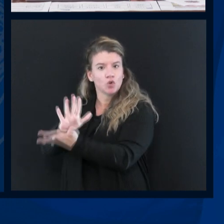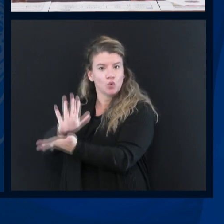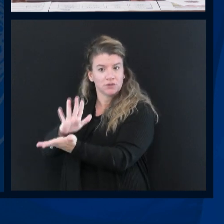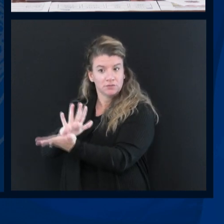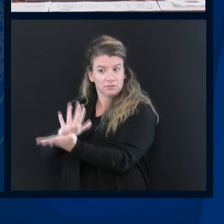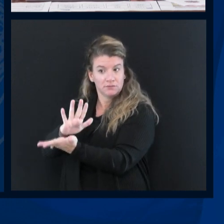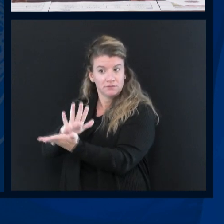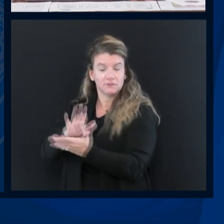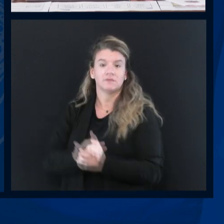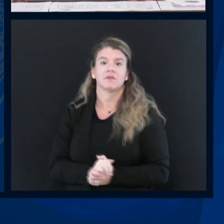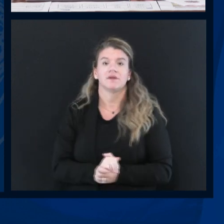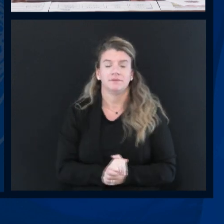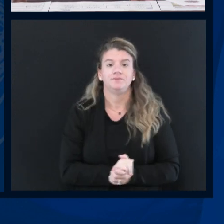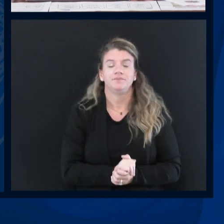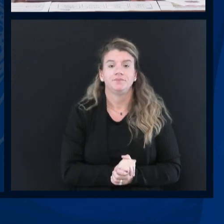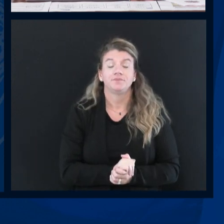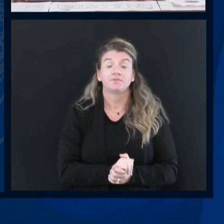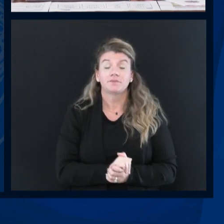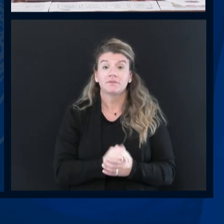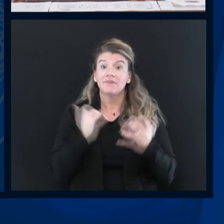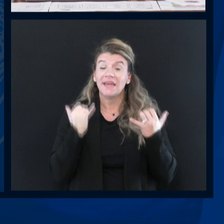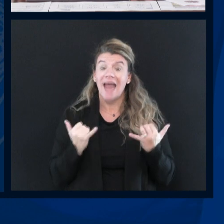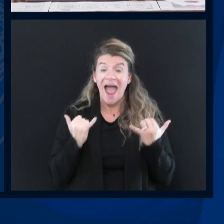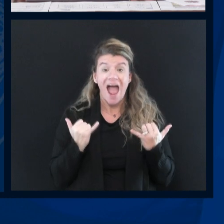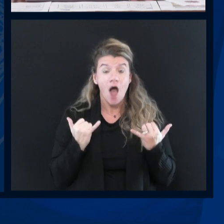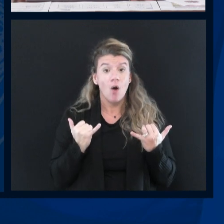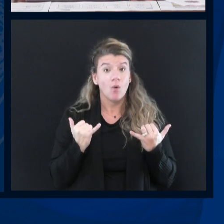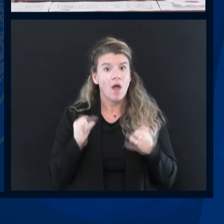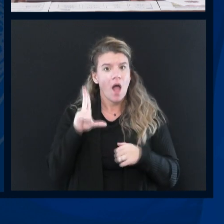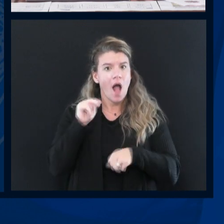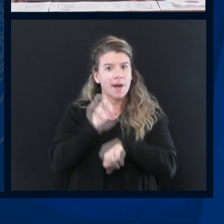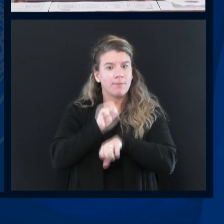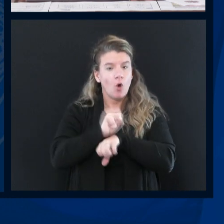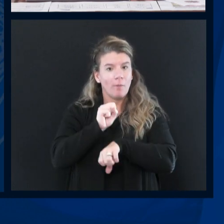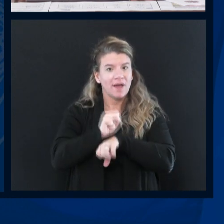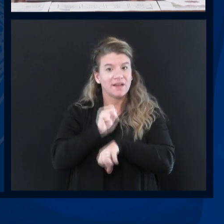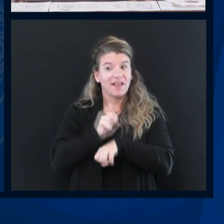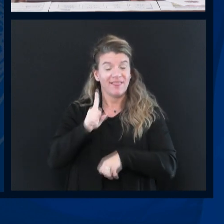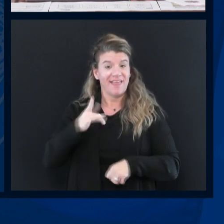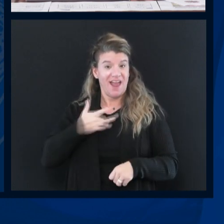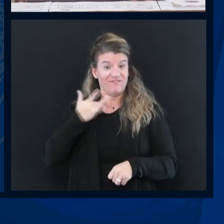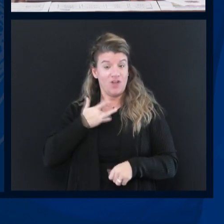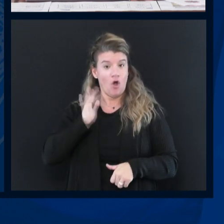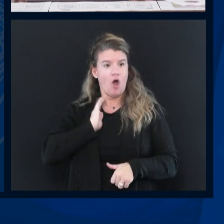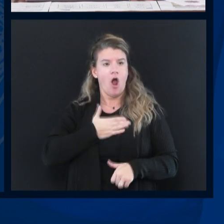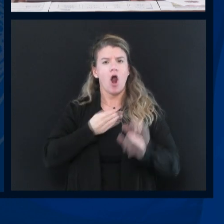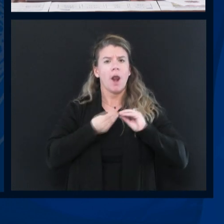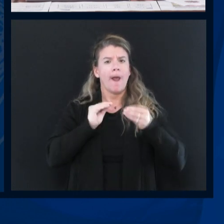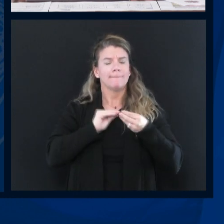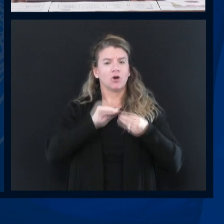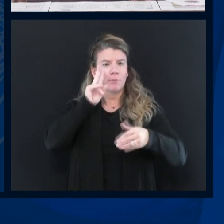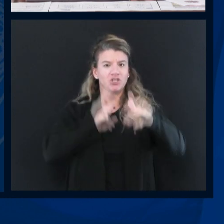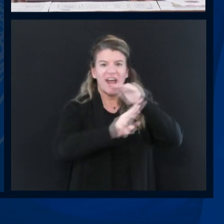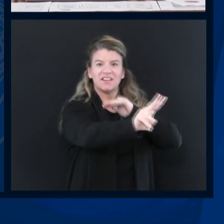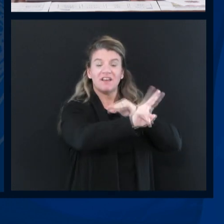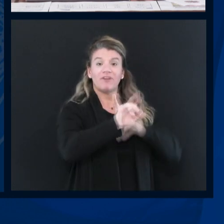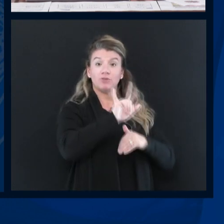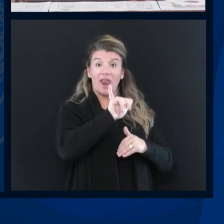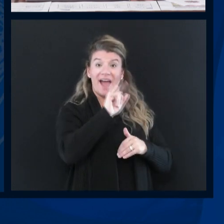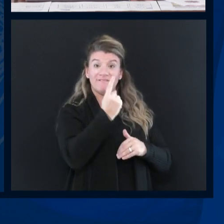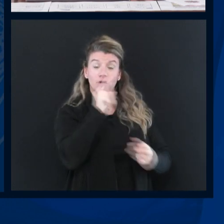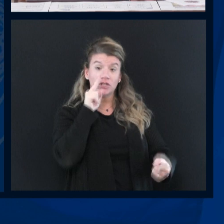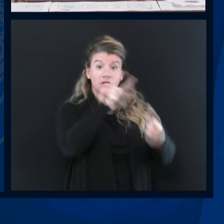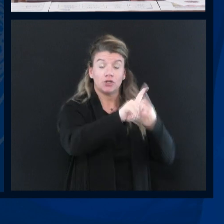now workforce believes that number from July 1st to the end of